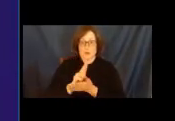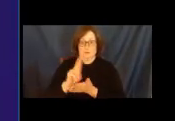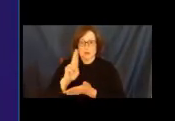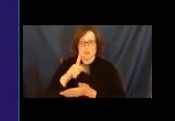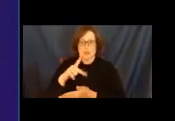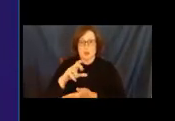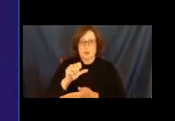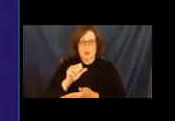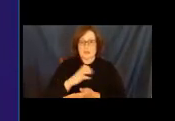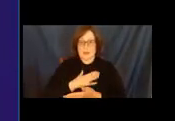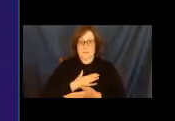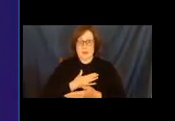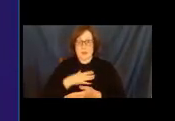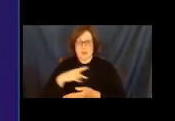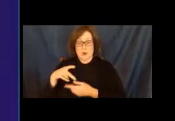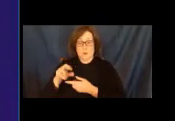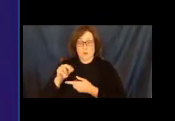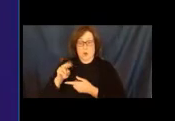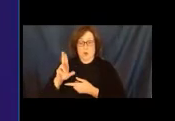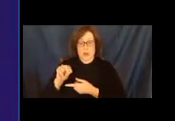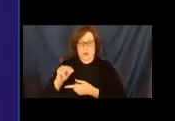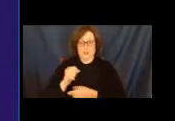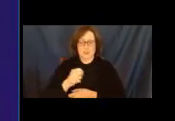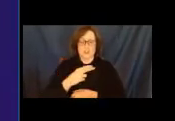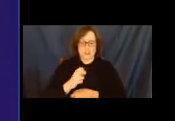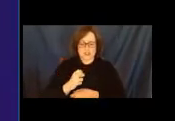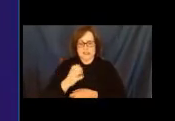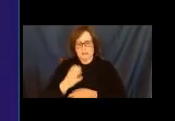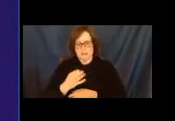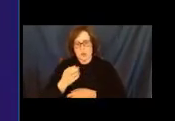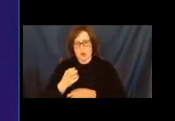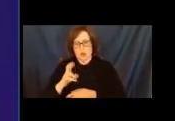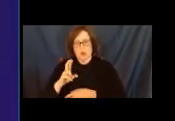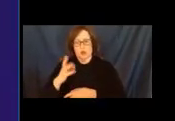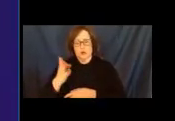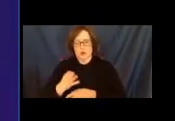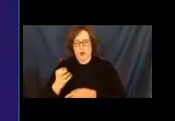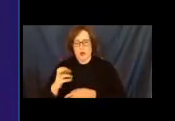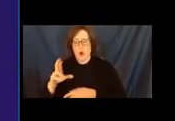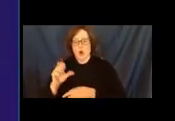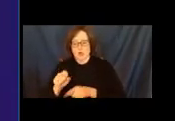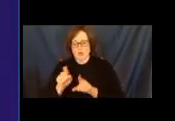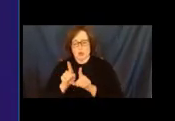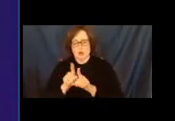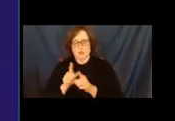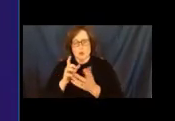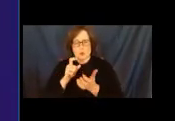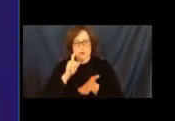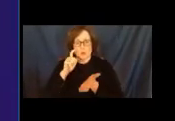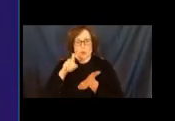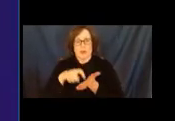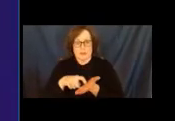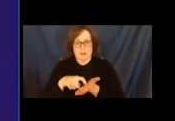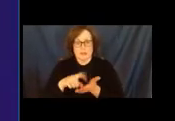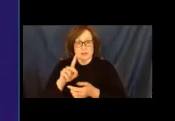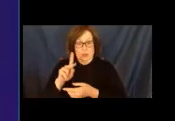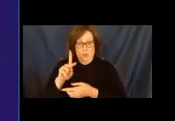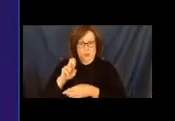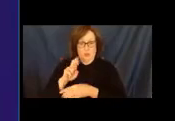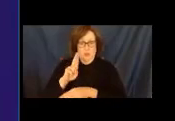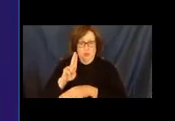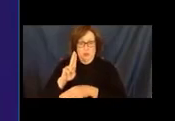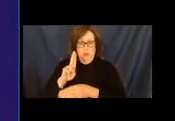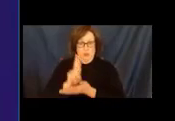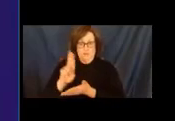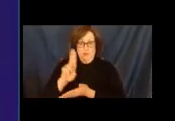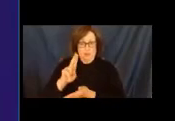get started, I want to acknowledge that Duke University sits on the occupied land of the Shakori and Catawba people. So I'm part of the